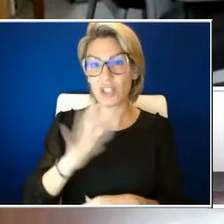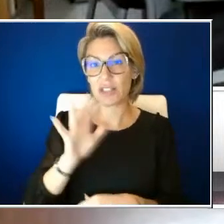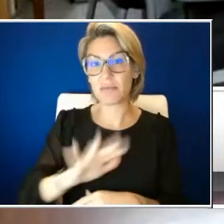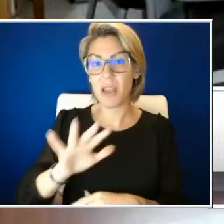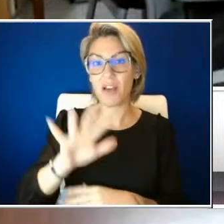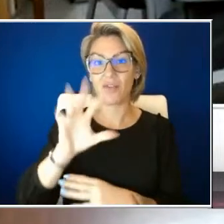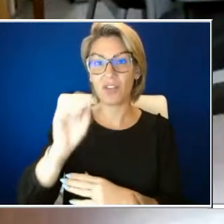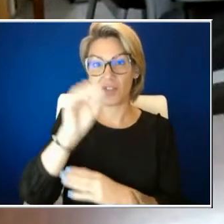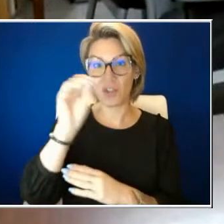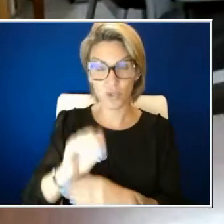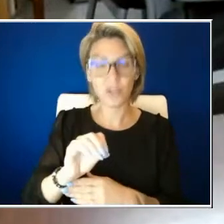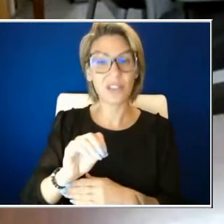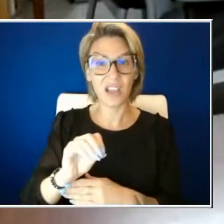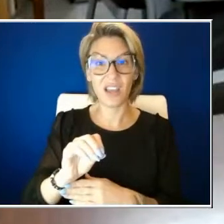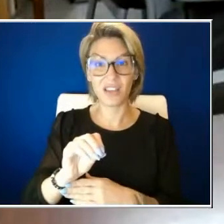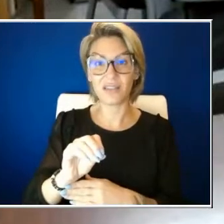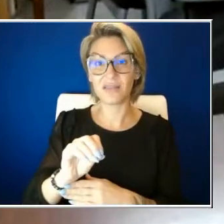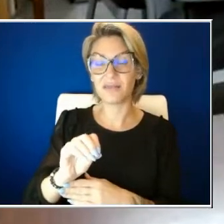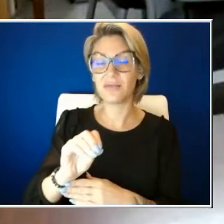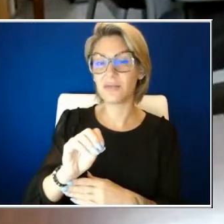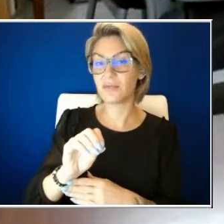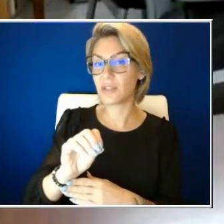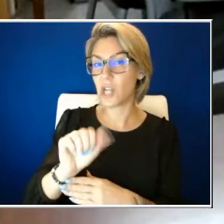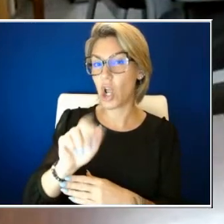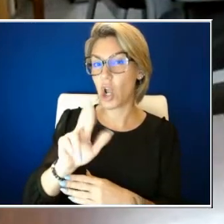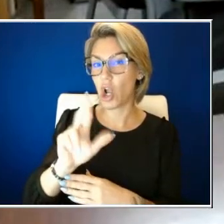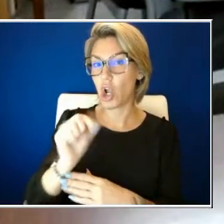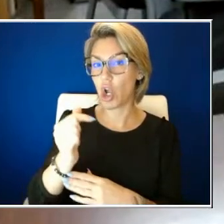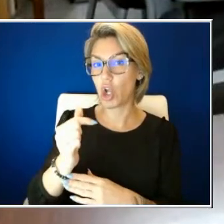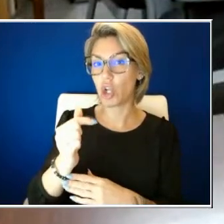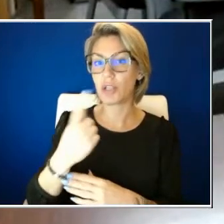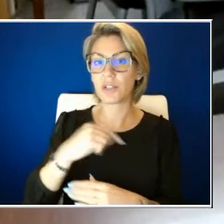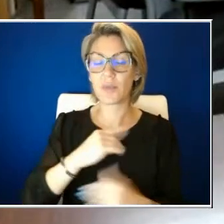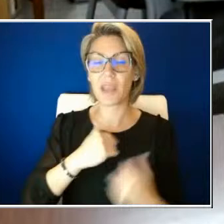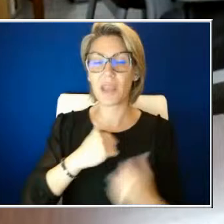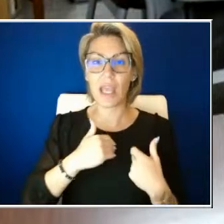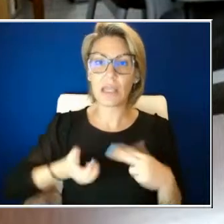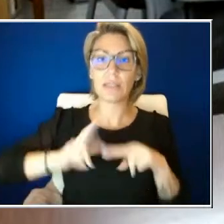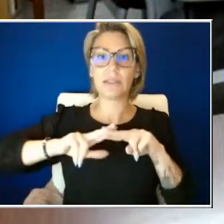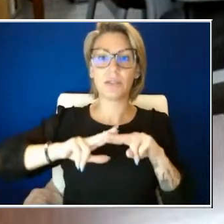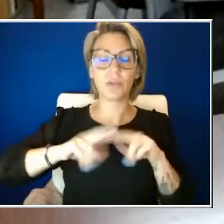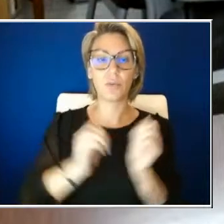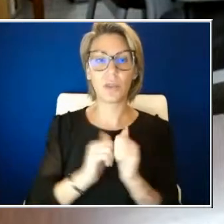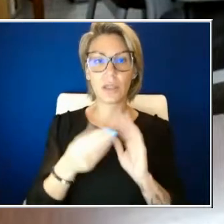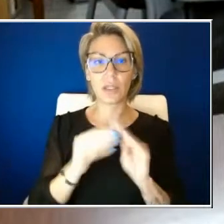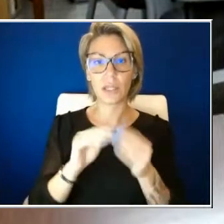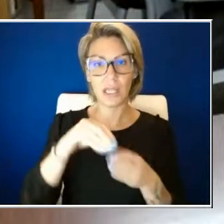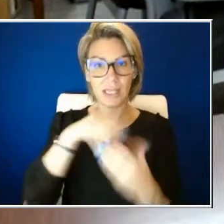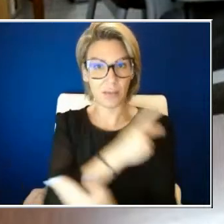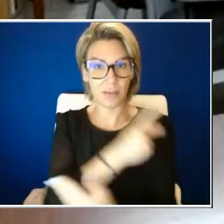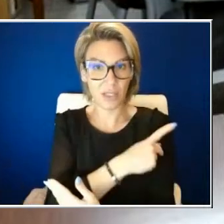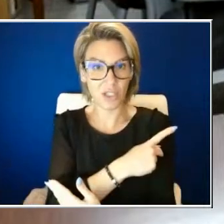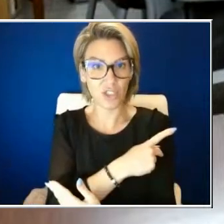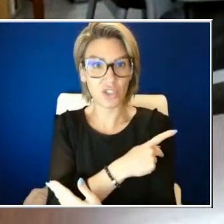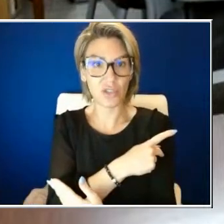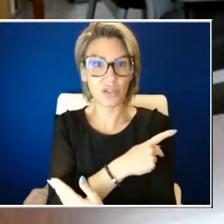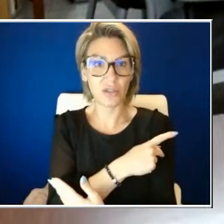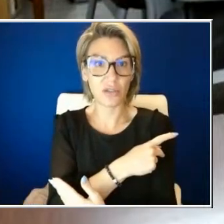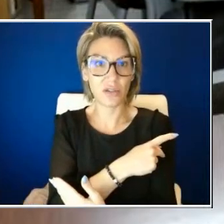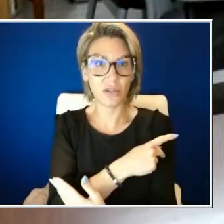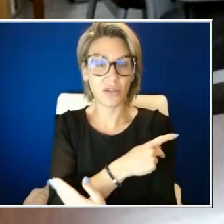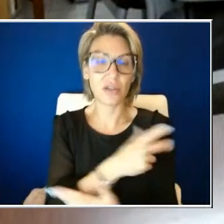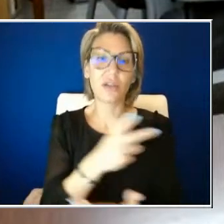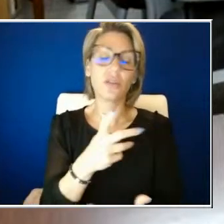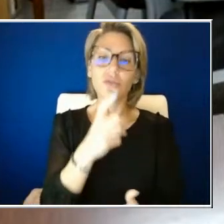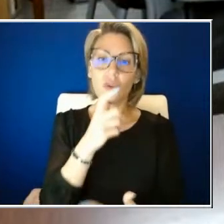month of August. We did have a pretty quick uptick in our number of inpatients. Certainly don't have